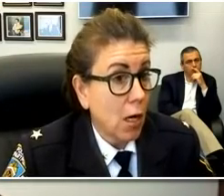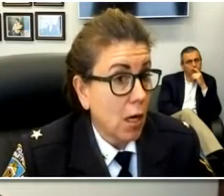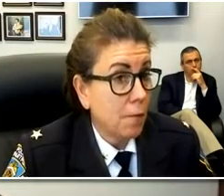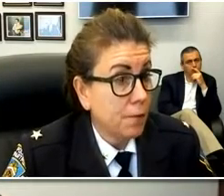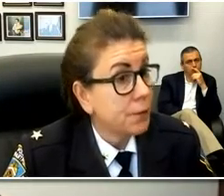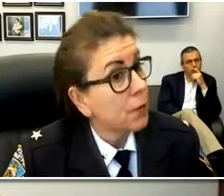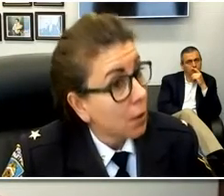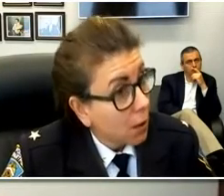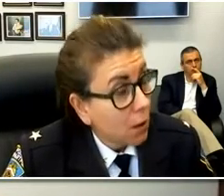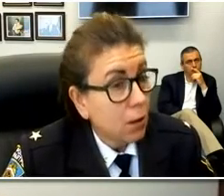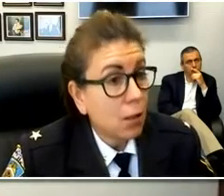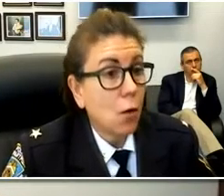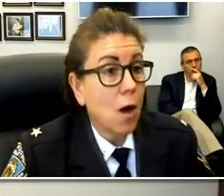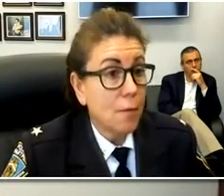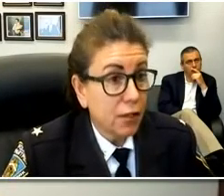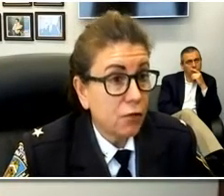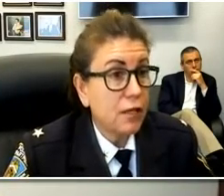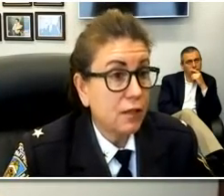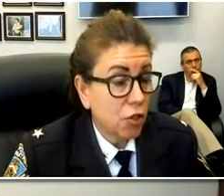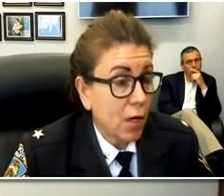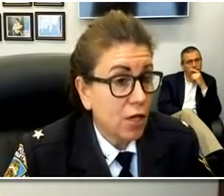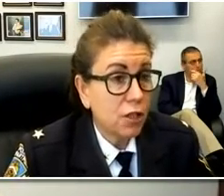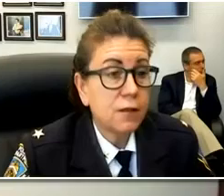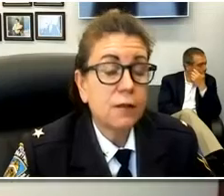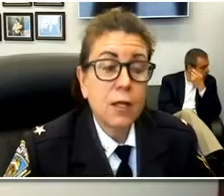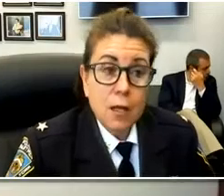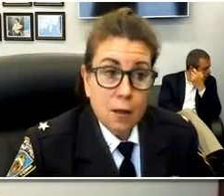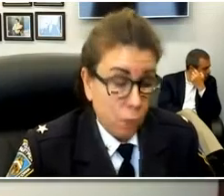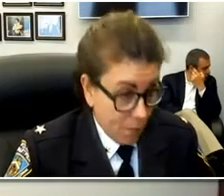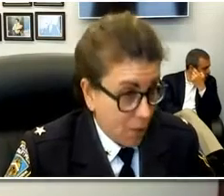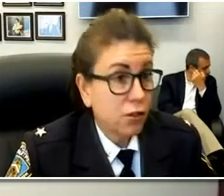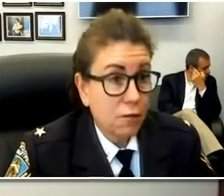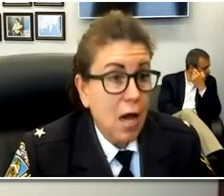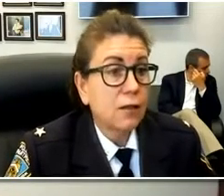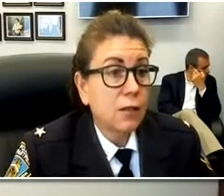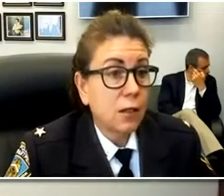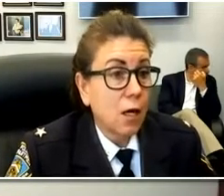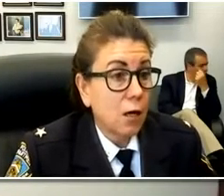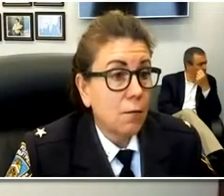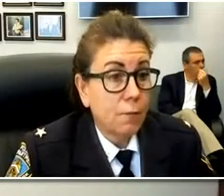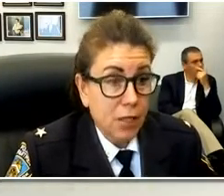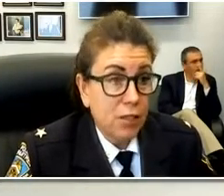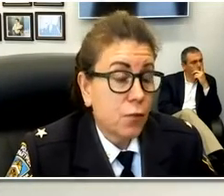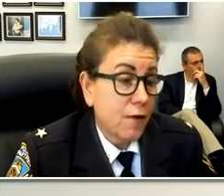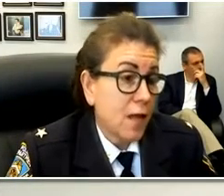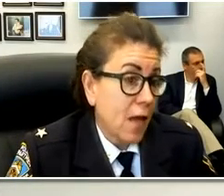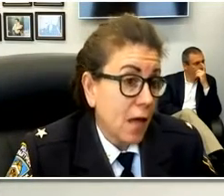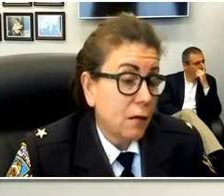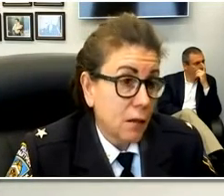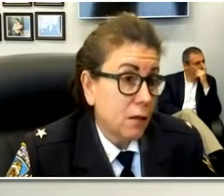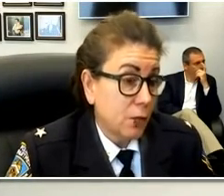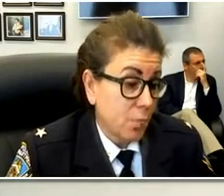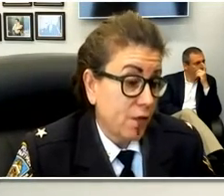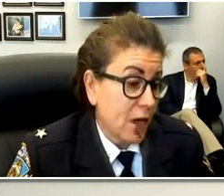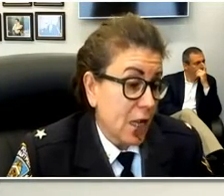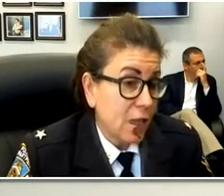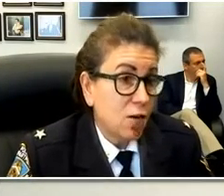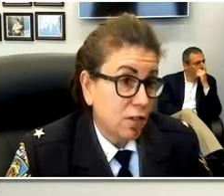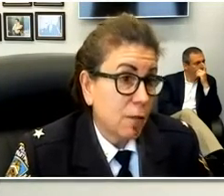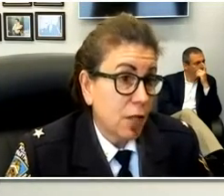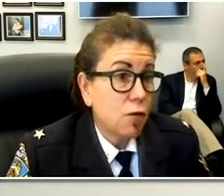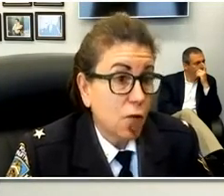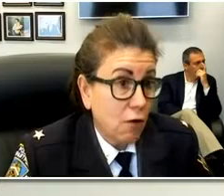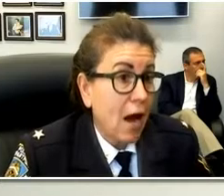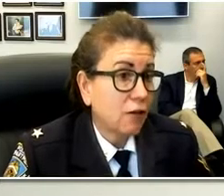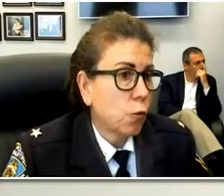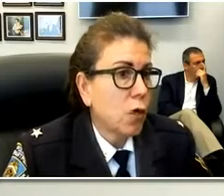footages from jobs that you know uh domestic related so thank you I have a lot more questions but I'm not going